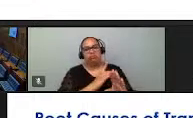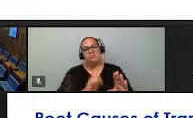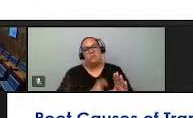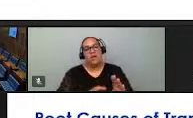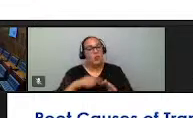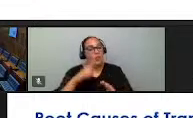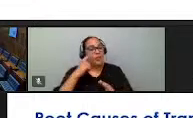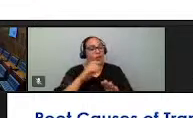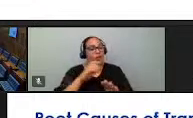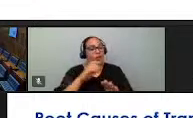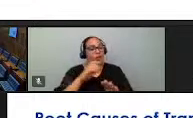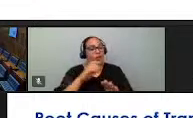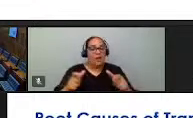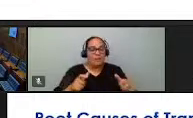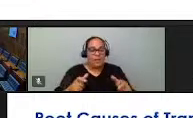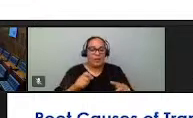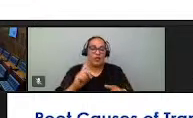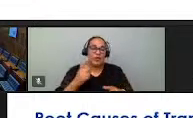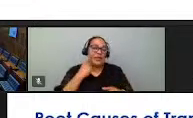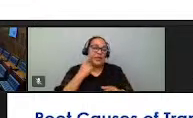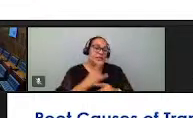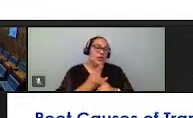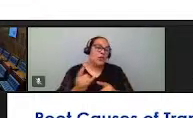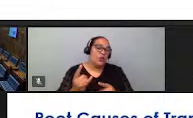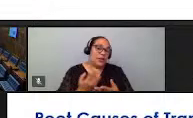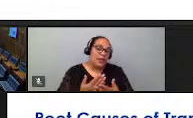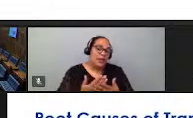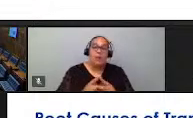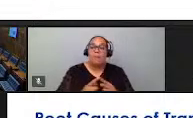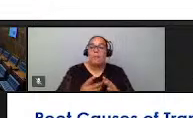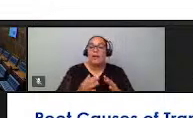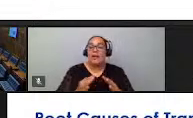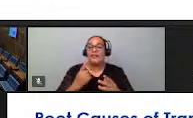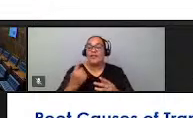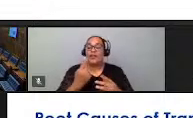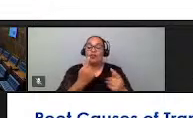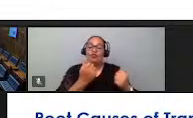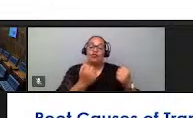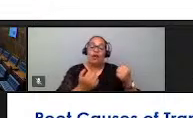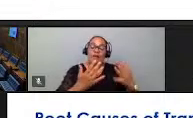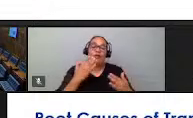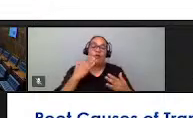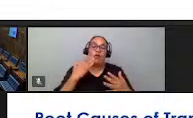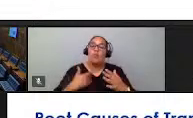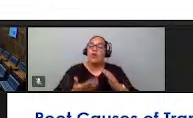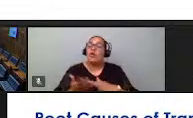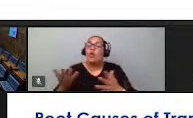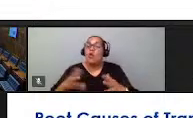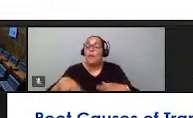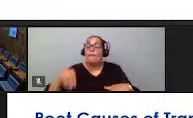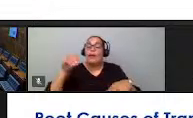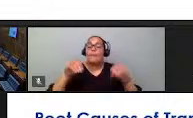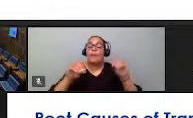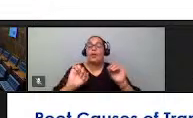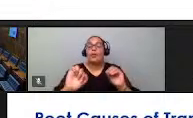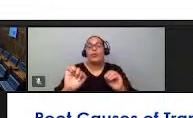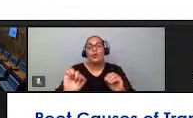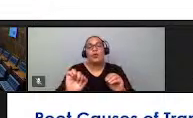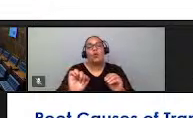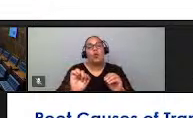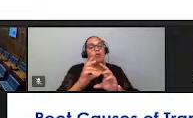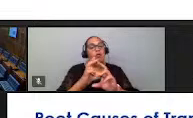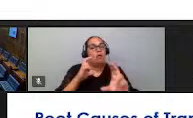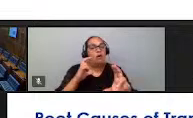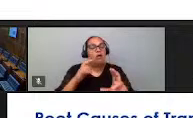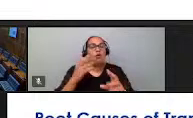Believe traffic management is an easy one at least if every driver knows exactly where to go to pick up his his cargo